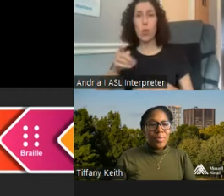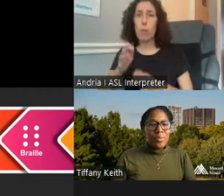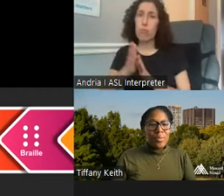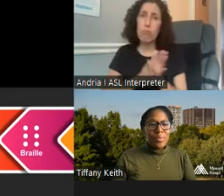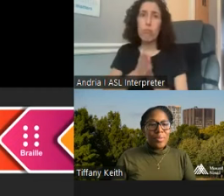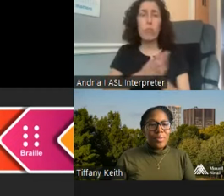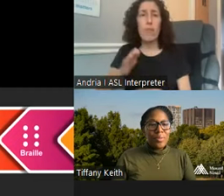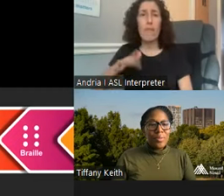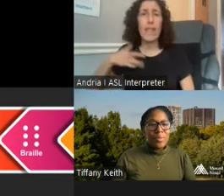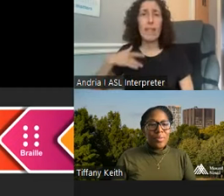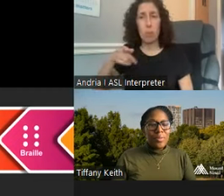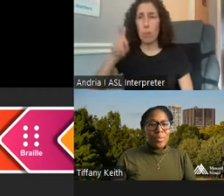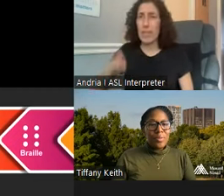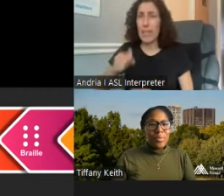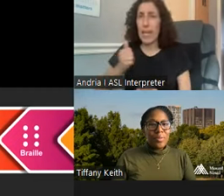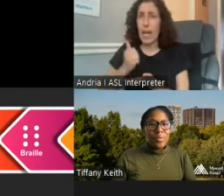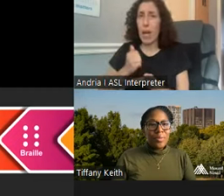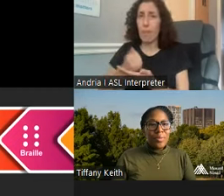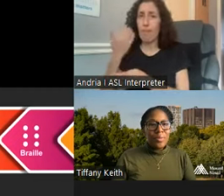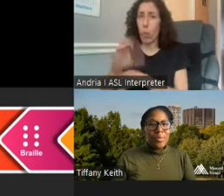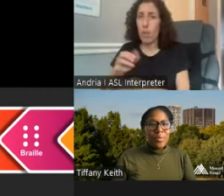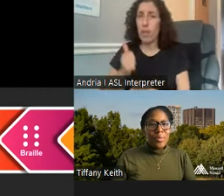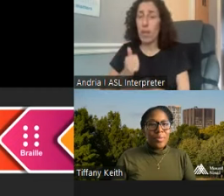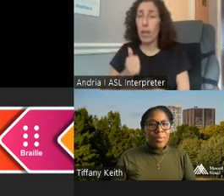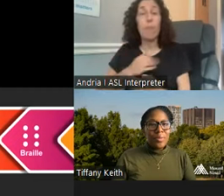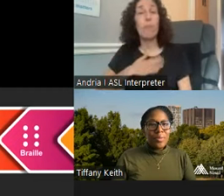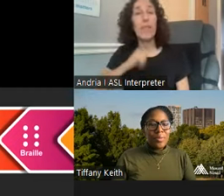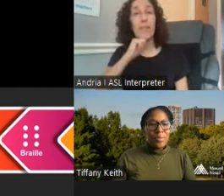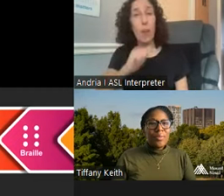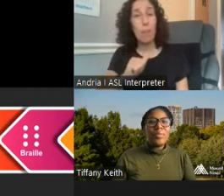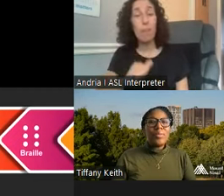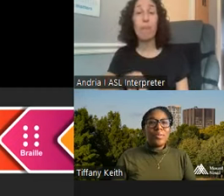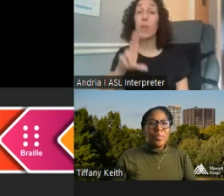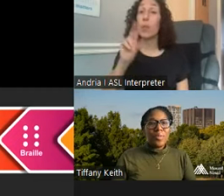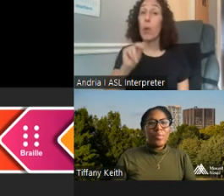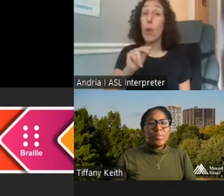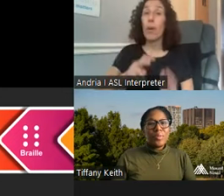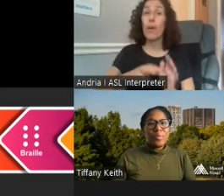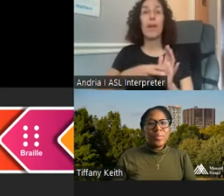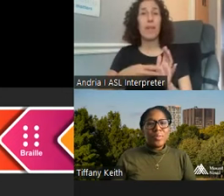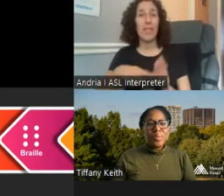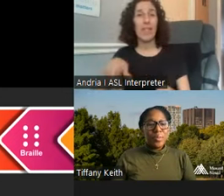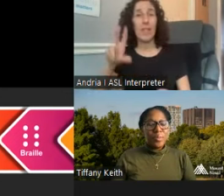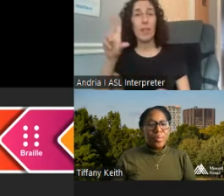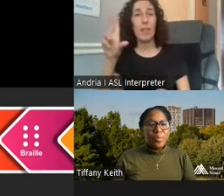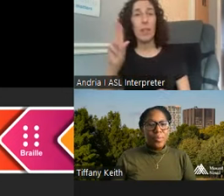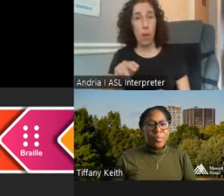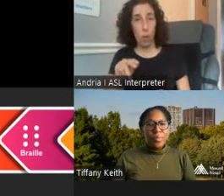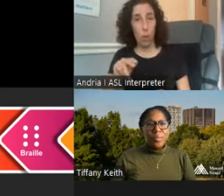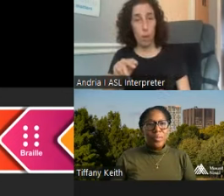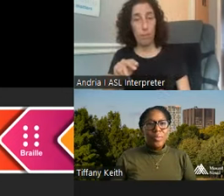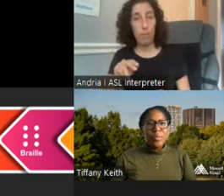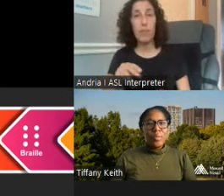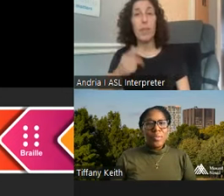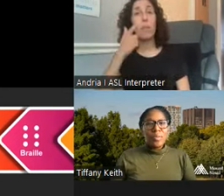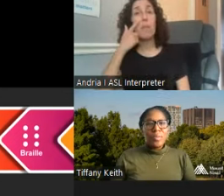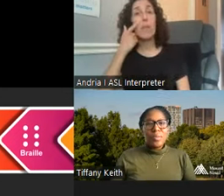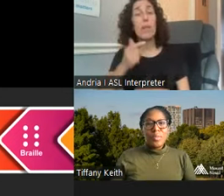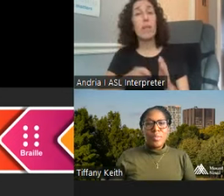they're struggling, there can be a lot of growth and learning that happens in that struggle.